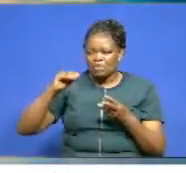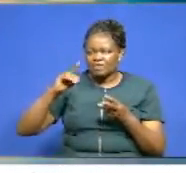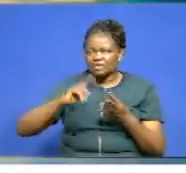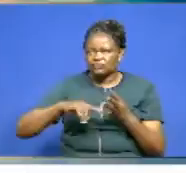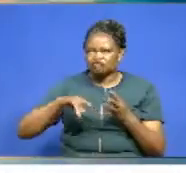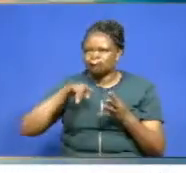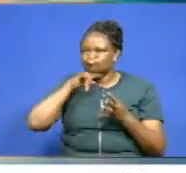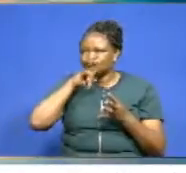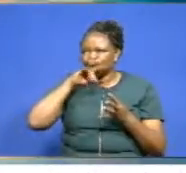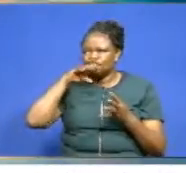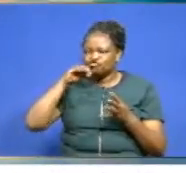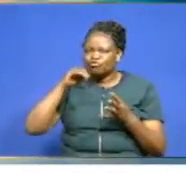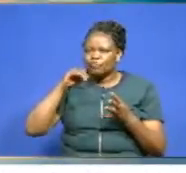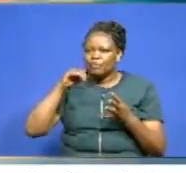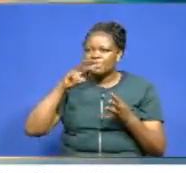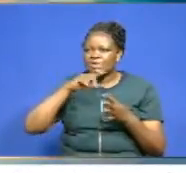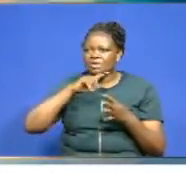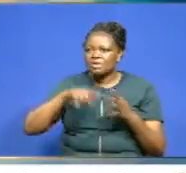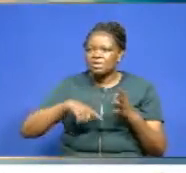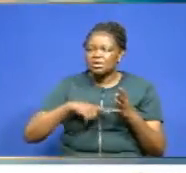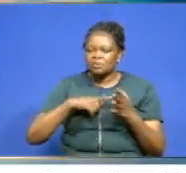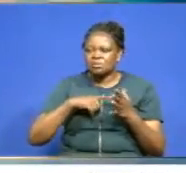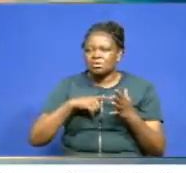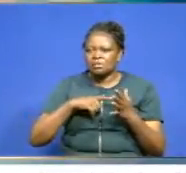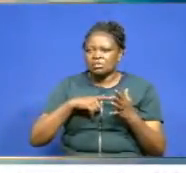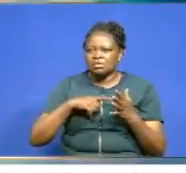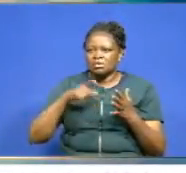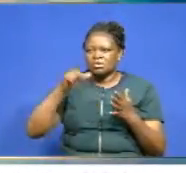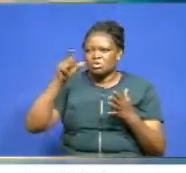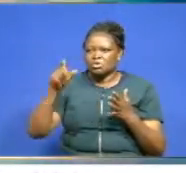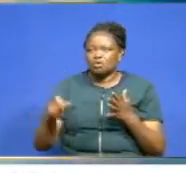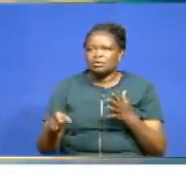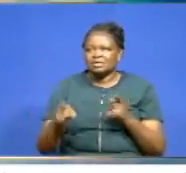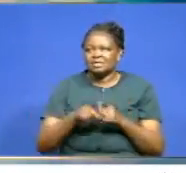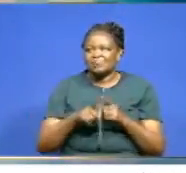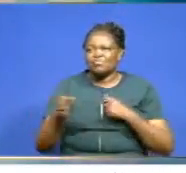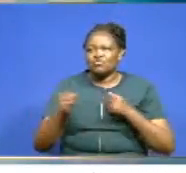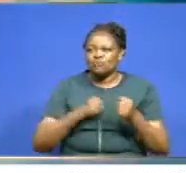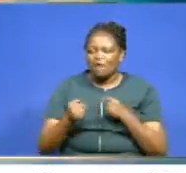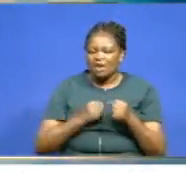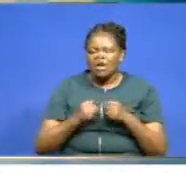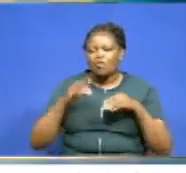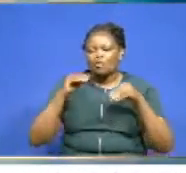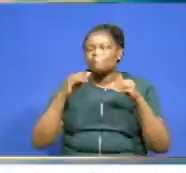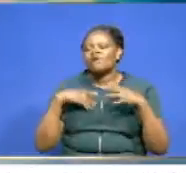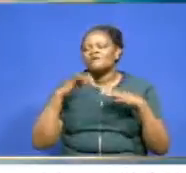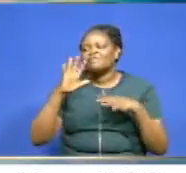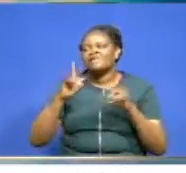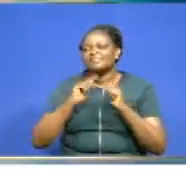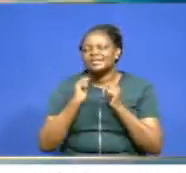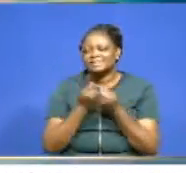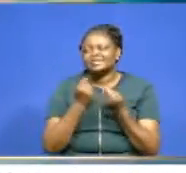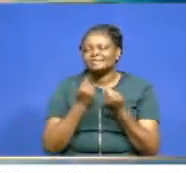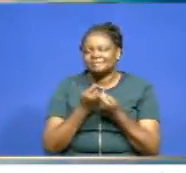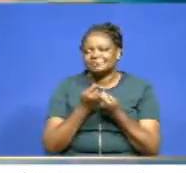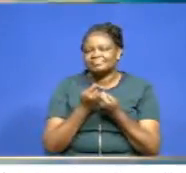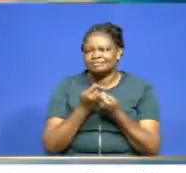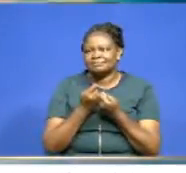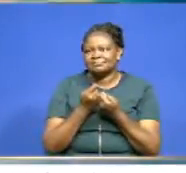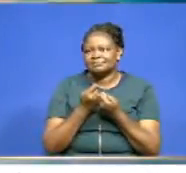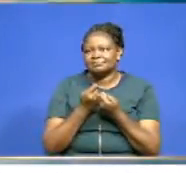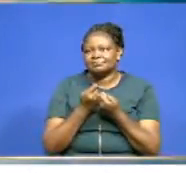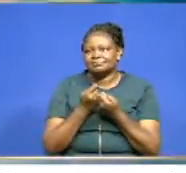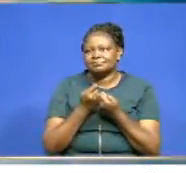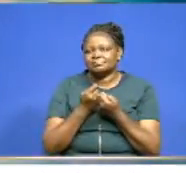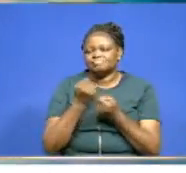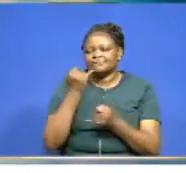qualified. So out of the teams in the zone, mm-hmm, even Rwanda has qualified. We have five teams in the Afro in the Afro finals.